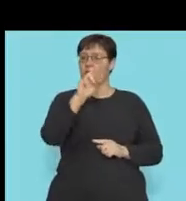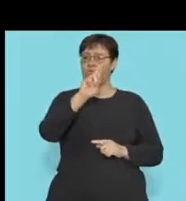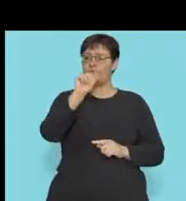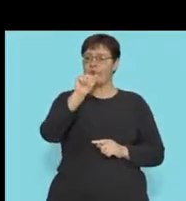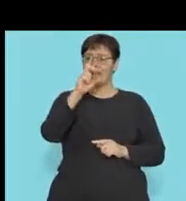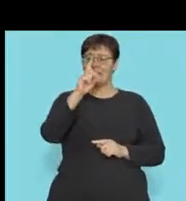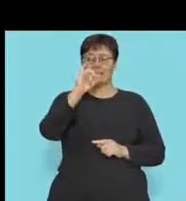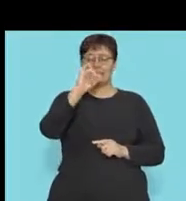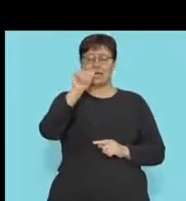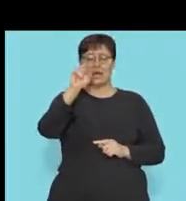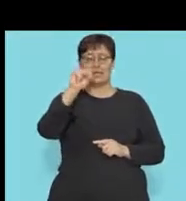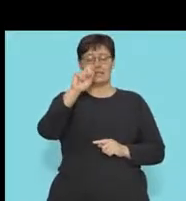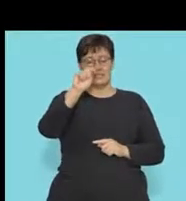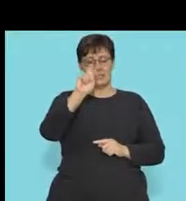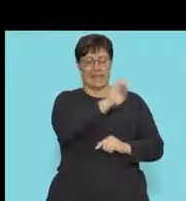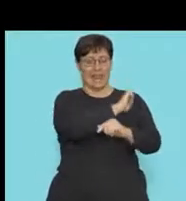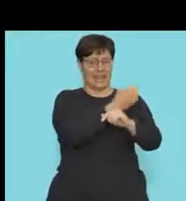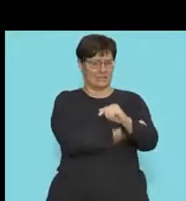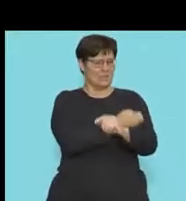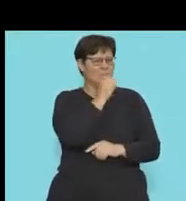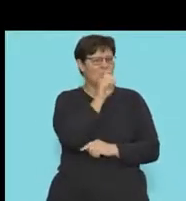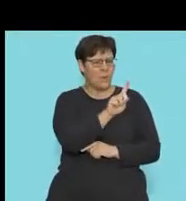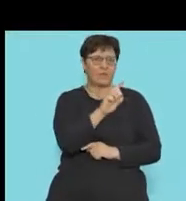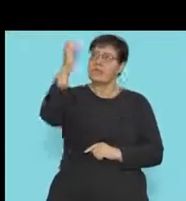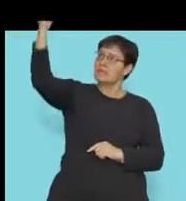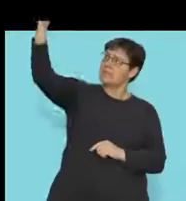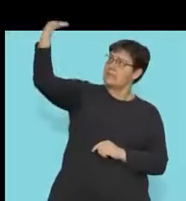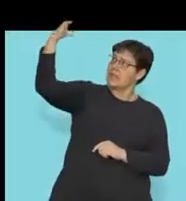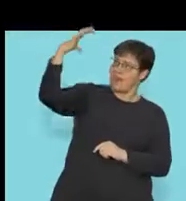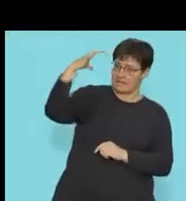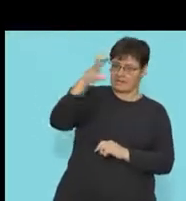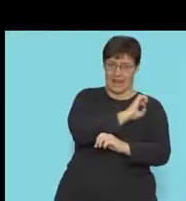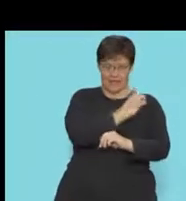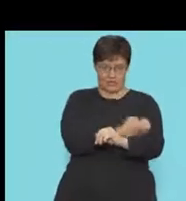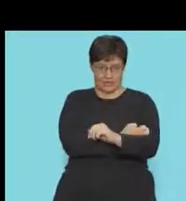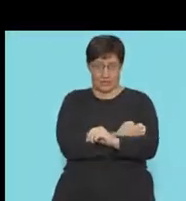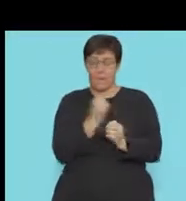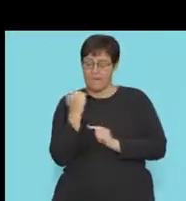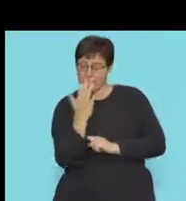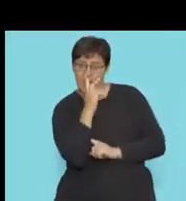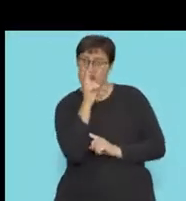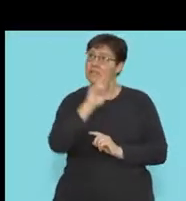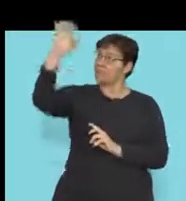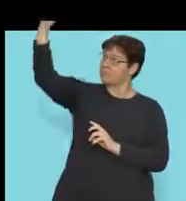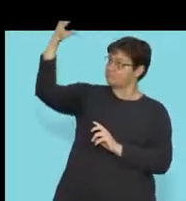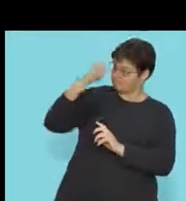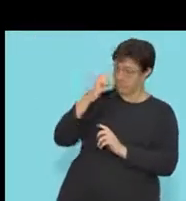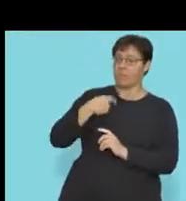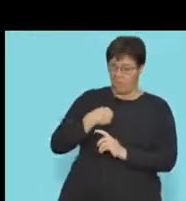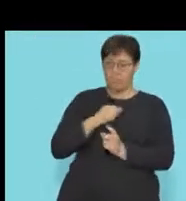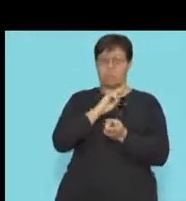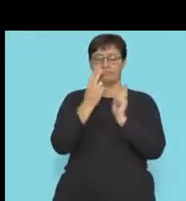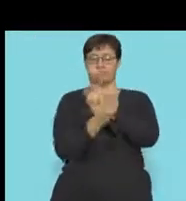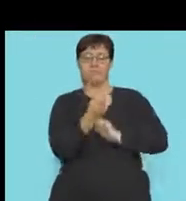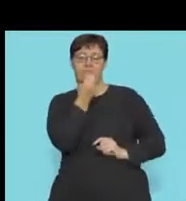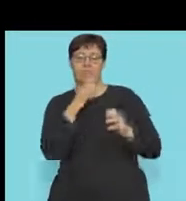energy. We know that energy from the sun is needed by plants for the process of photosynthesis. Plants use